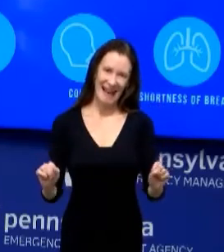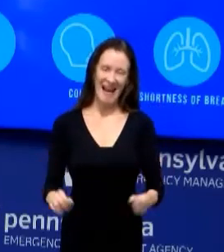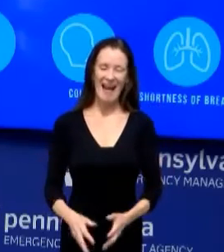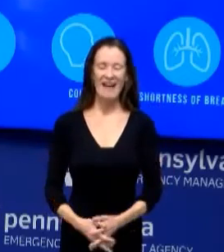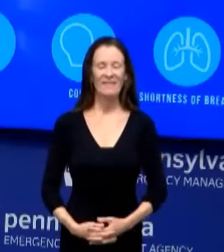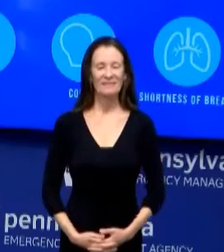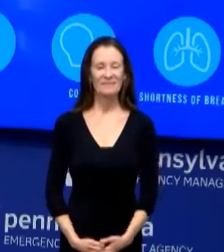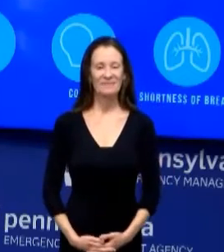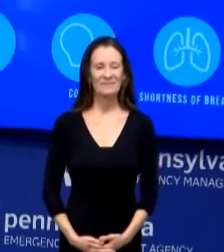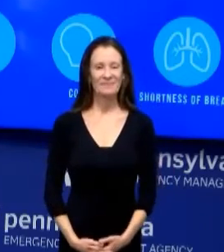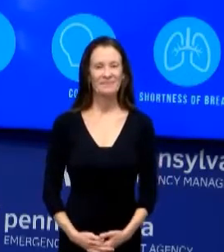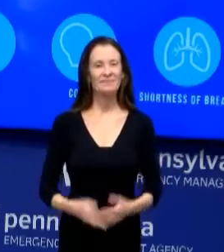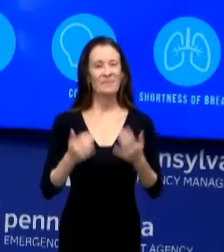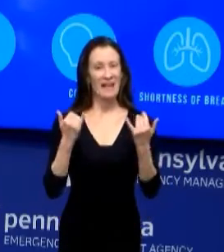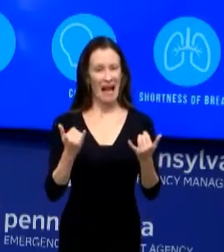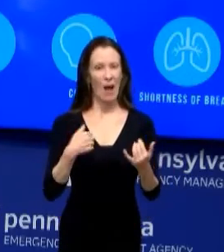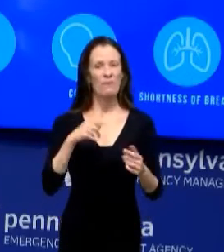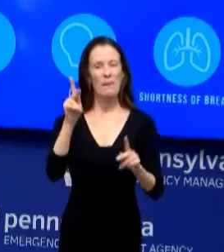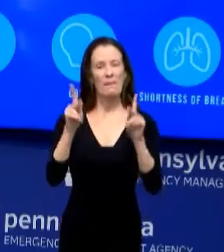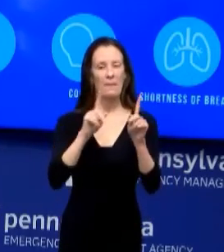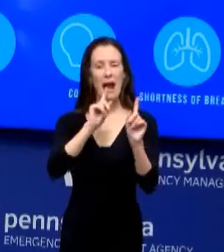And now I'm pleased to answer questions.